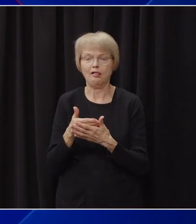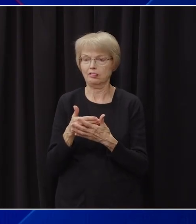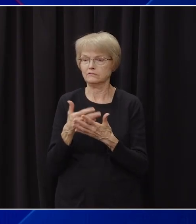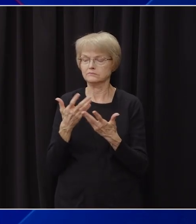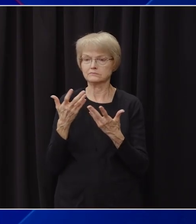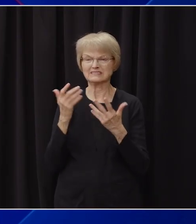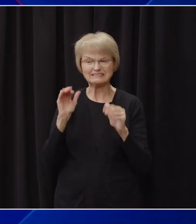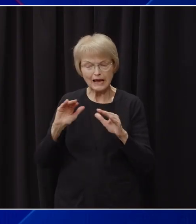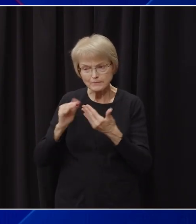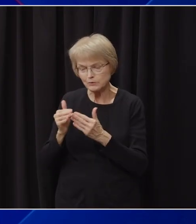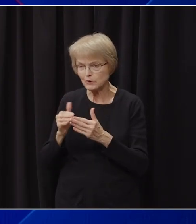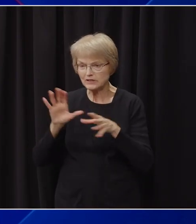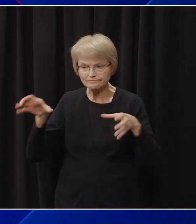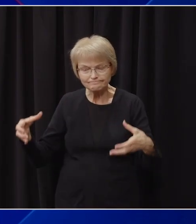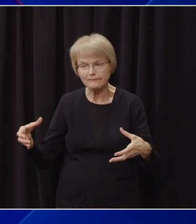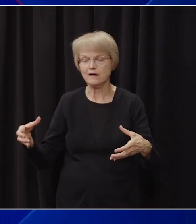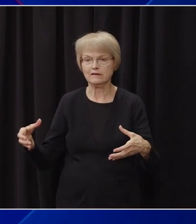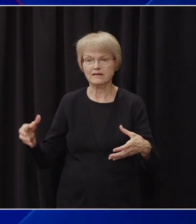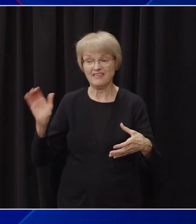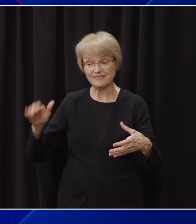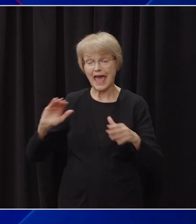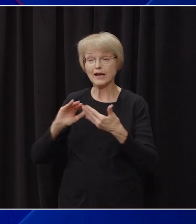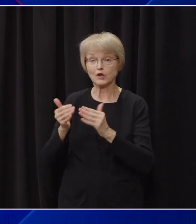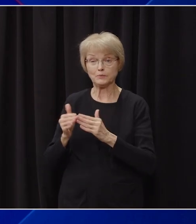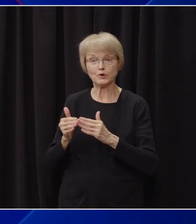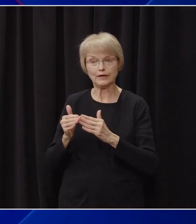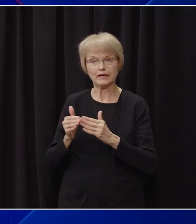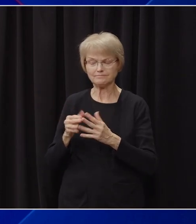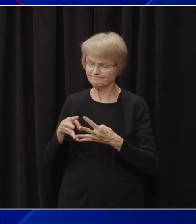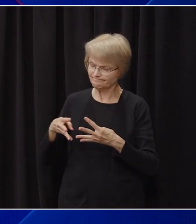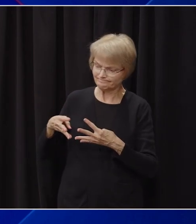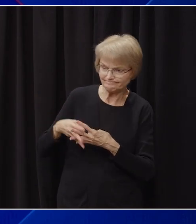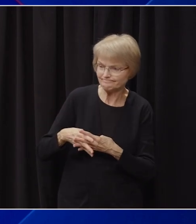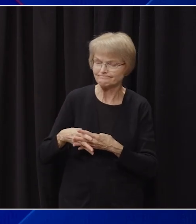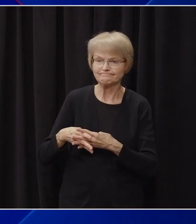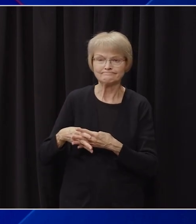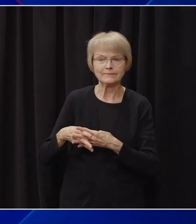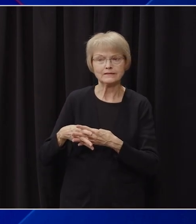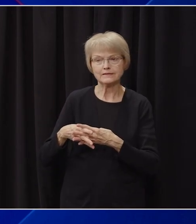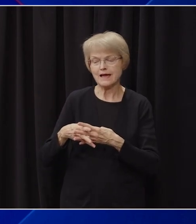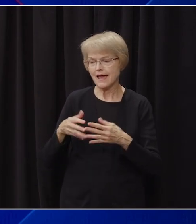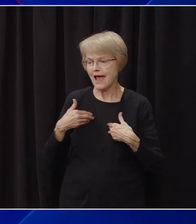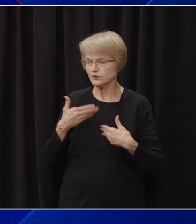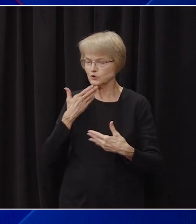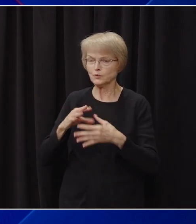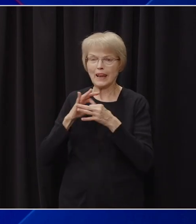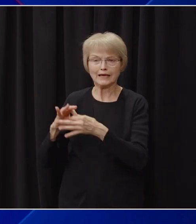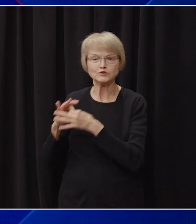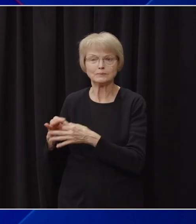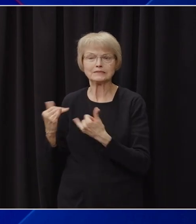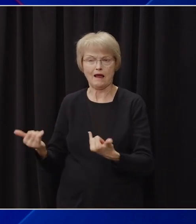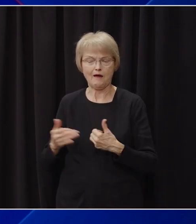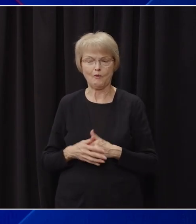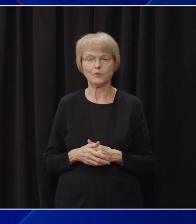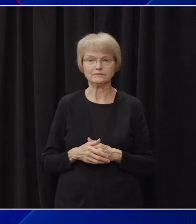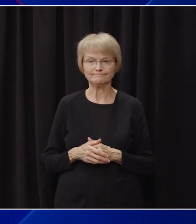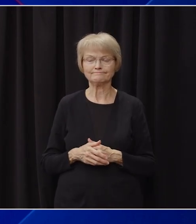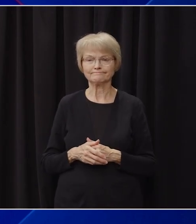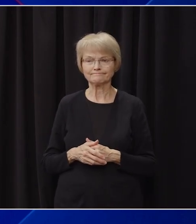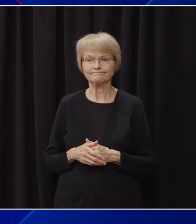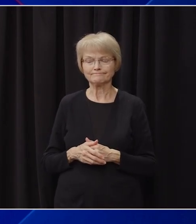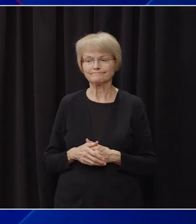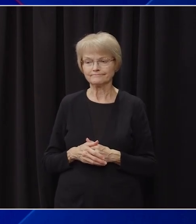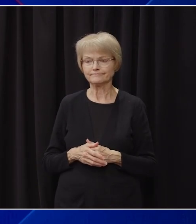same community, and that community is building relationships now. And I think it's